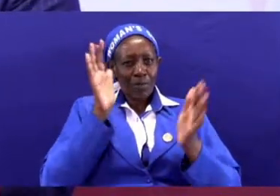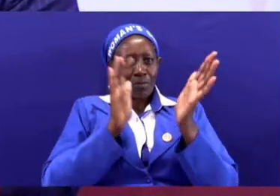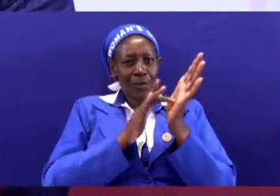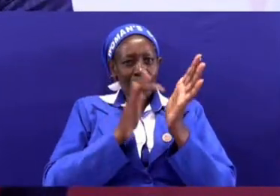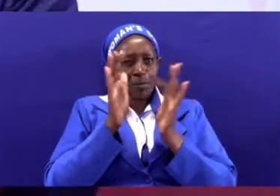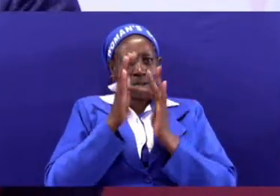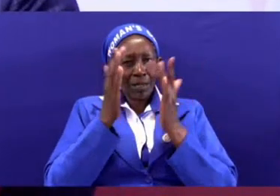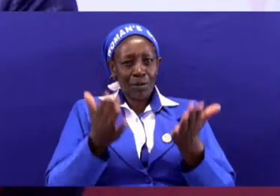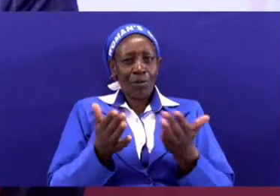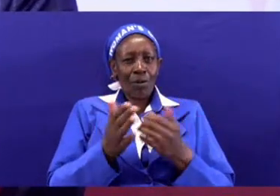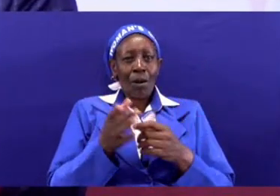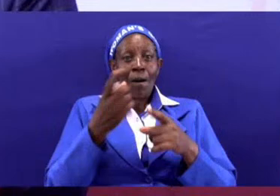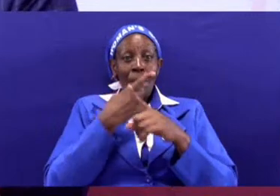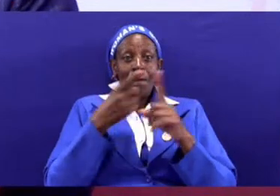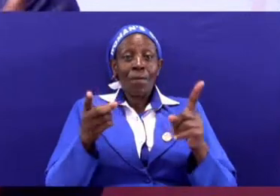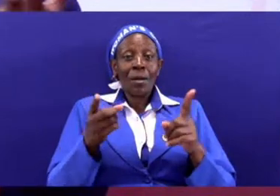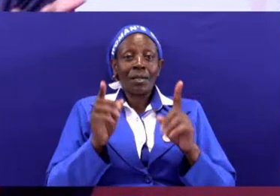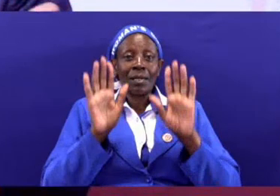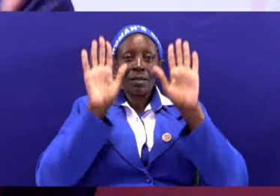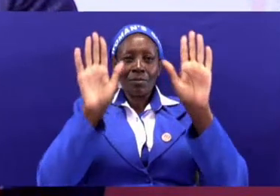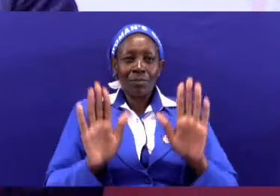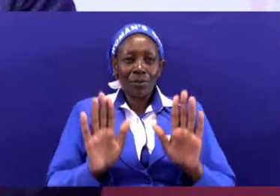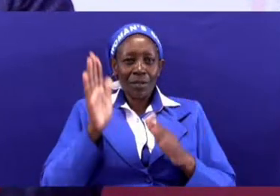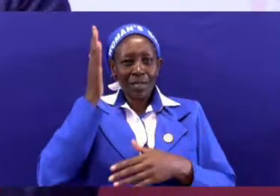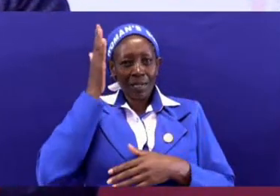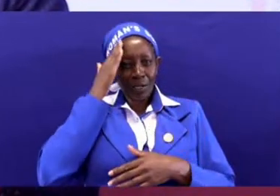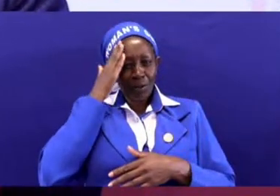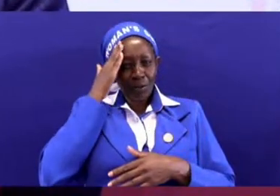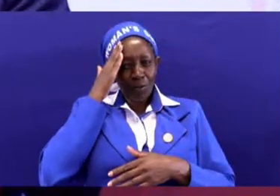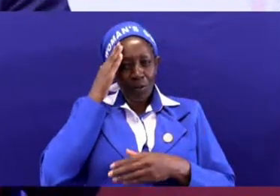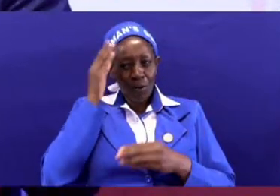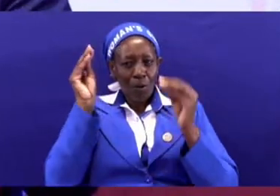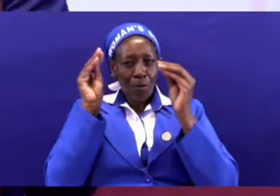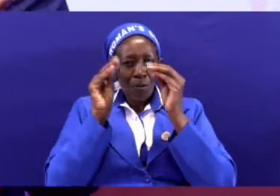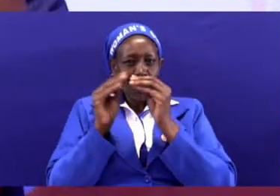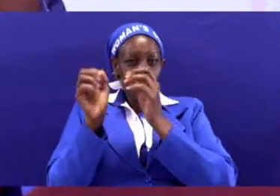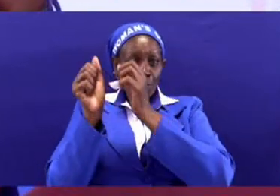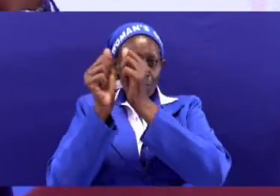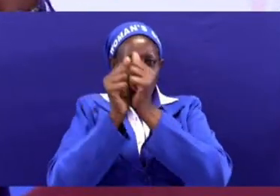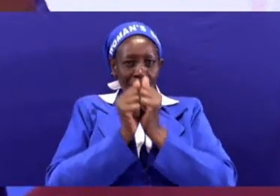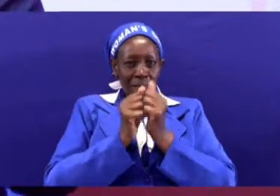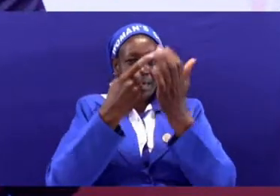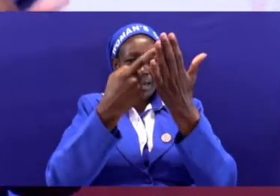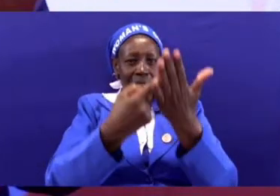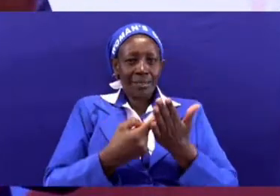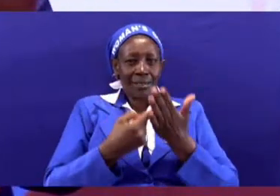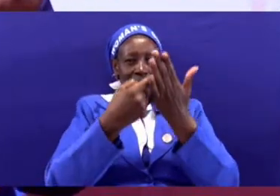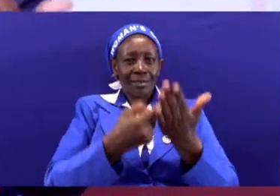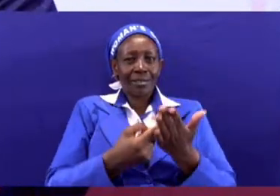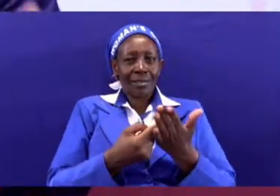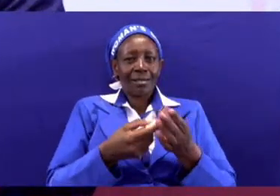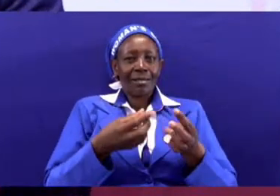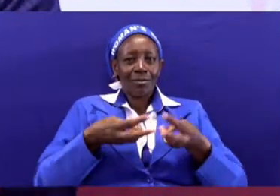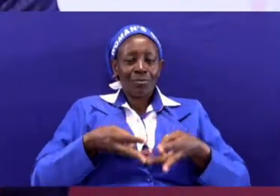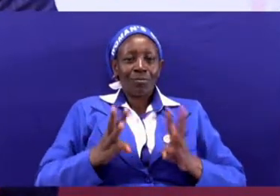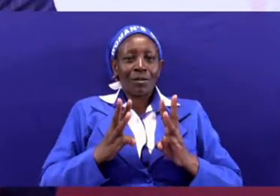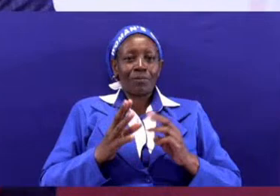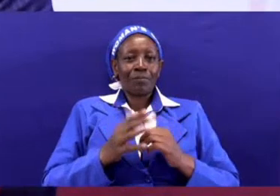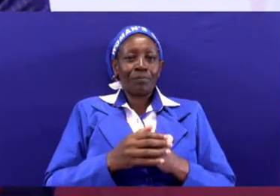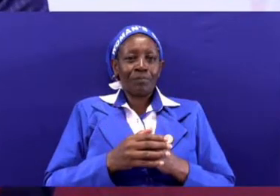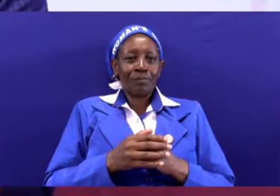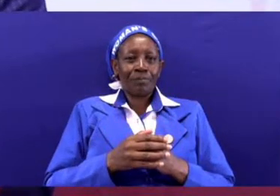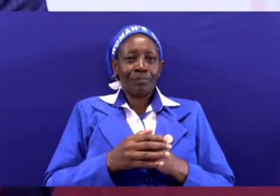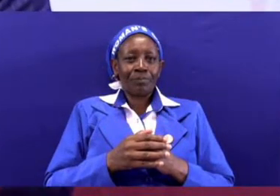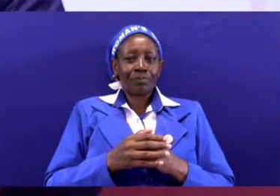we still need to discern, meet together, and discuss proper pastoral models for